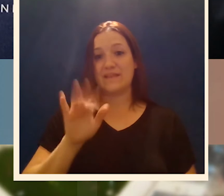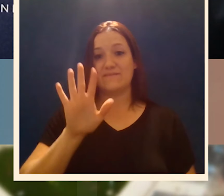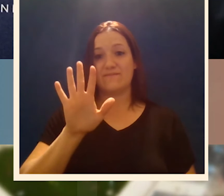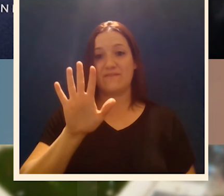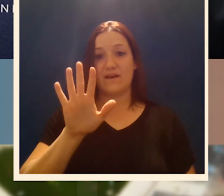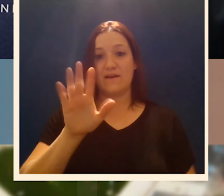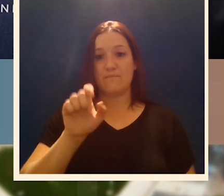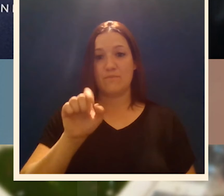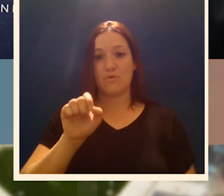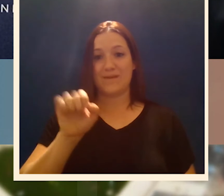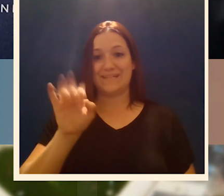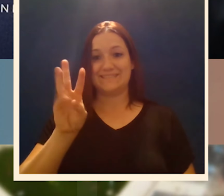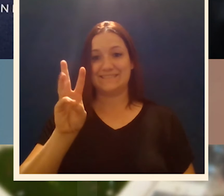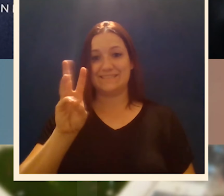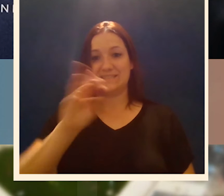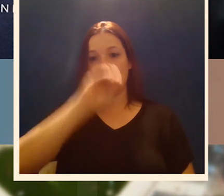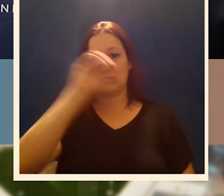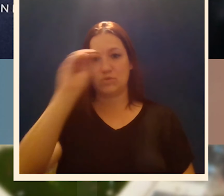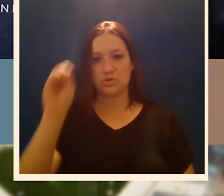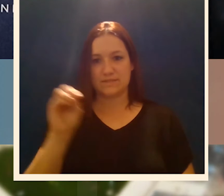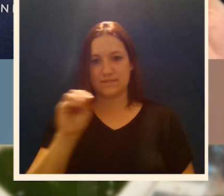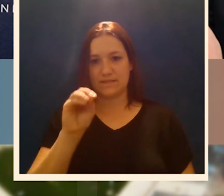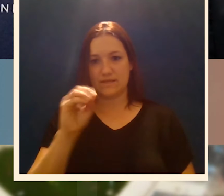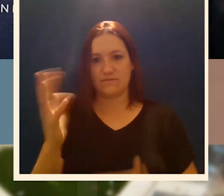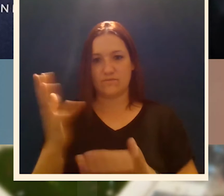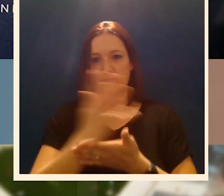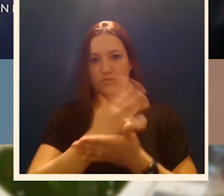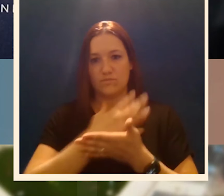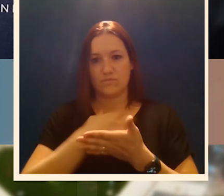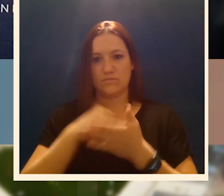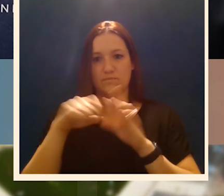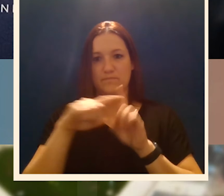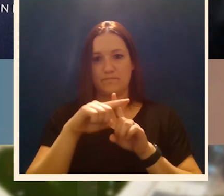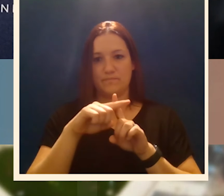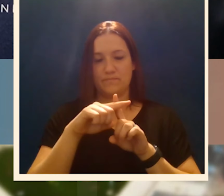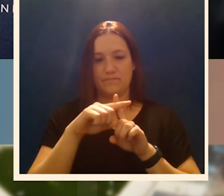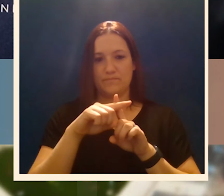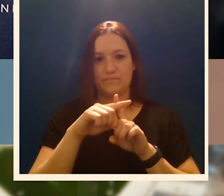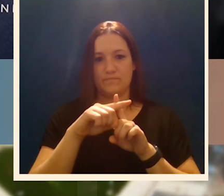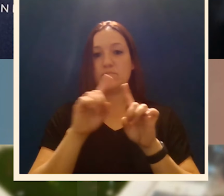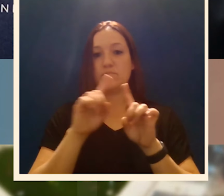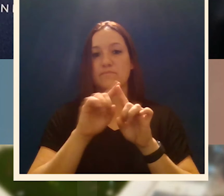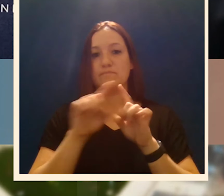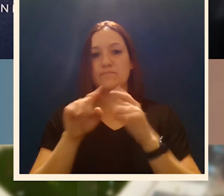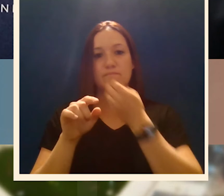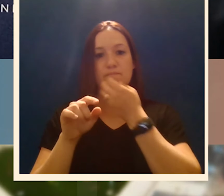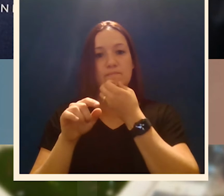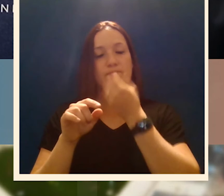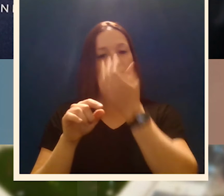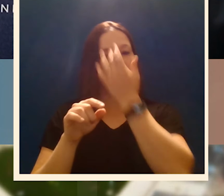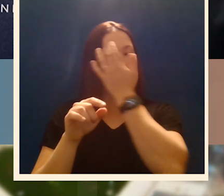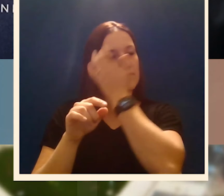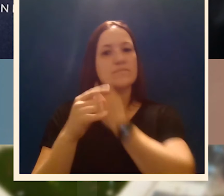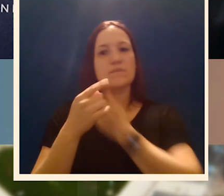5.6% cumulative positivity rate, but as Deb was saying, the more